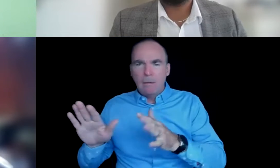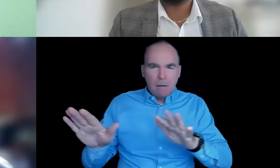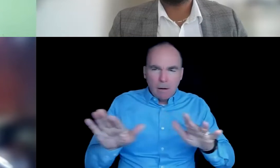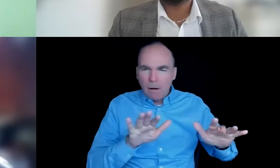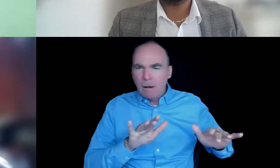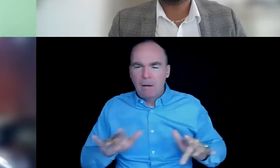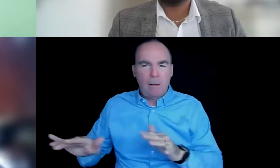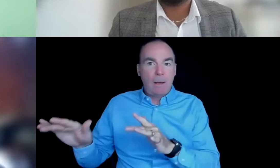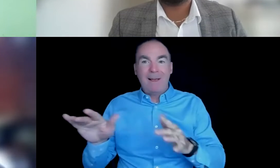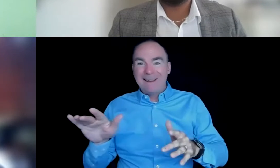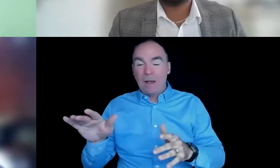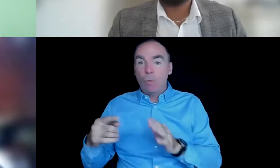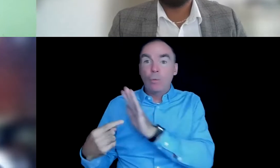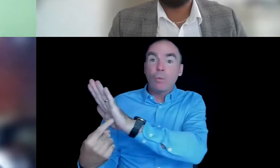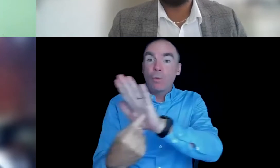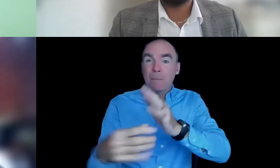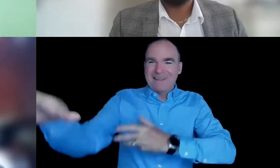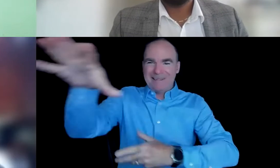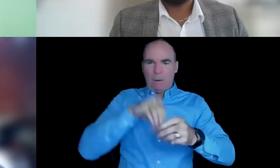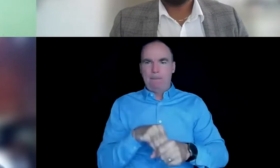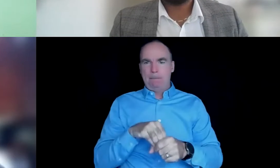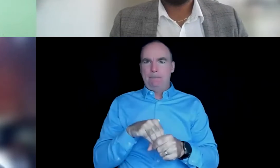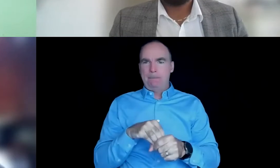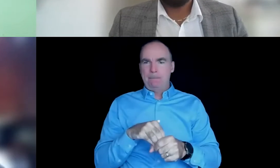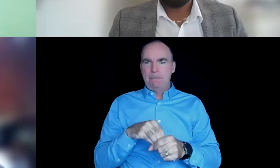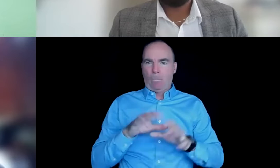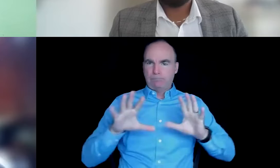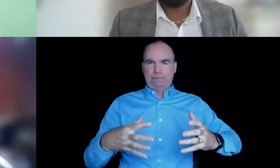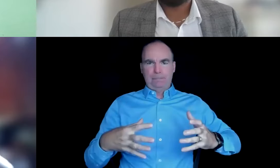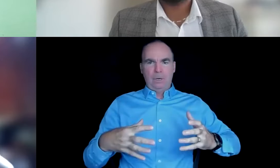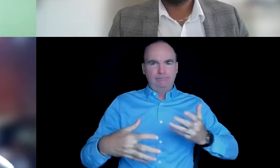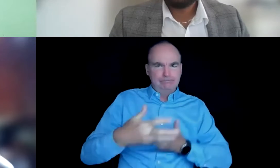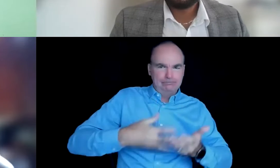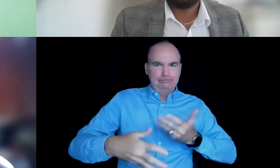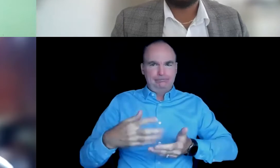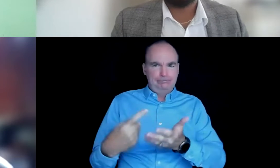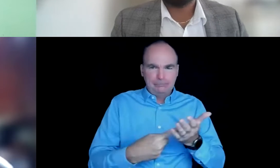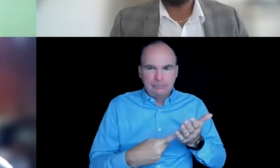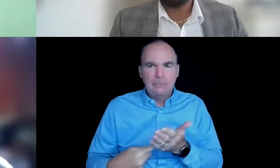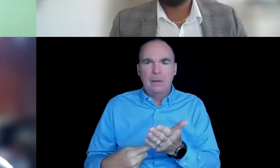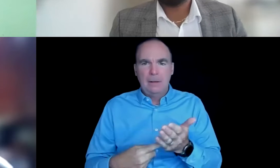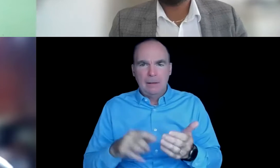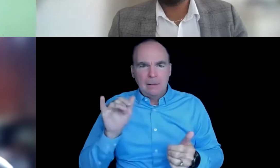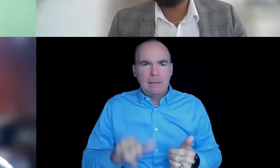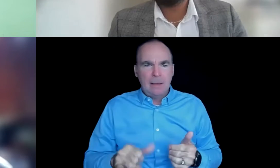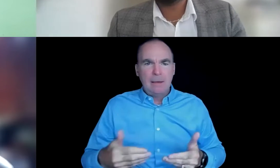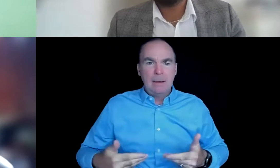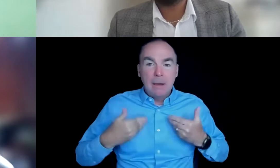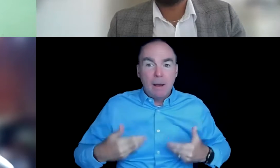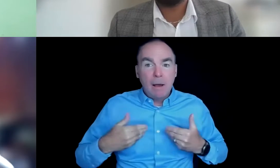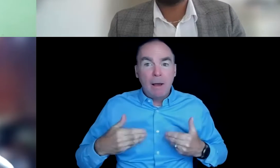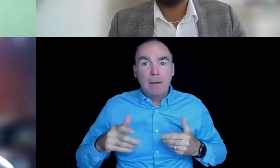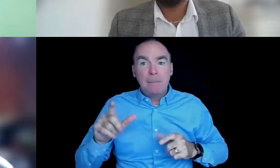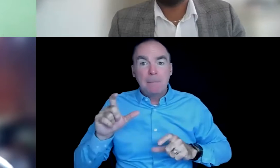the work that we do in the region focuses on citizen security, and we also have young people who are part of detention facilities, young people who have been involved in crime